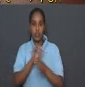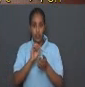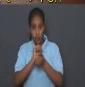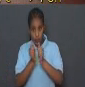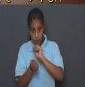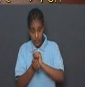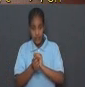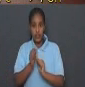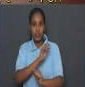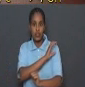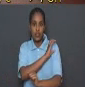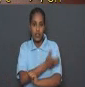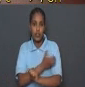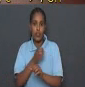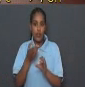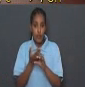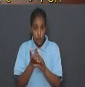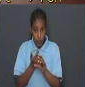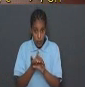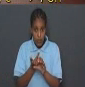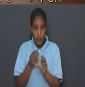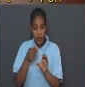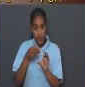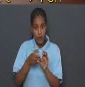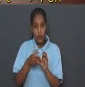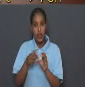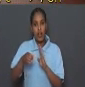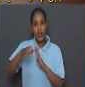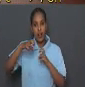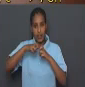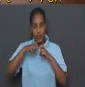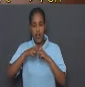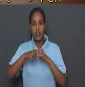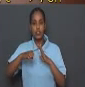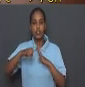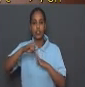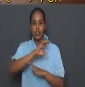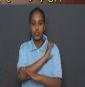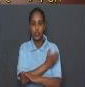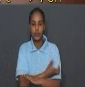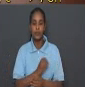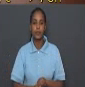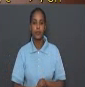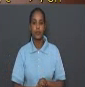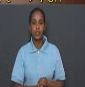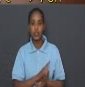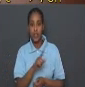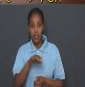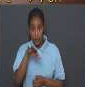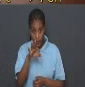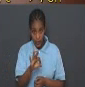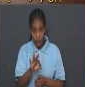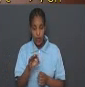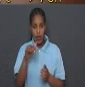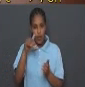cells that convert energy from a fuel into electrical energy.